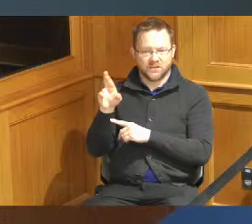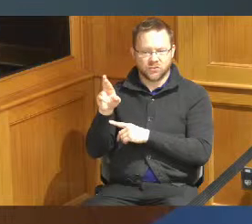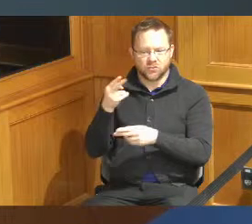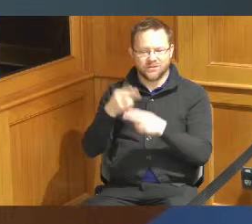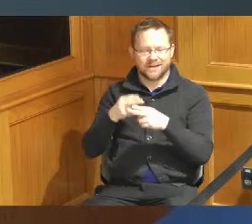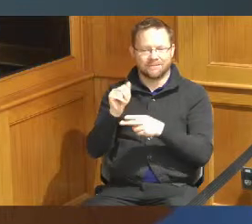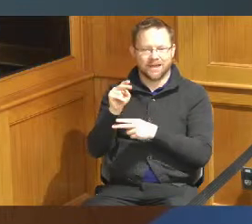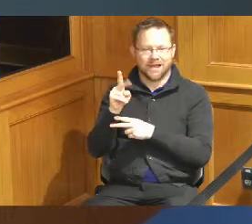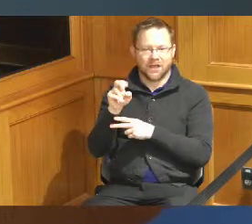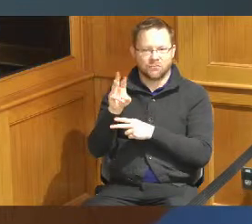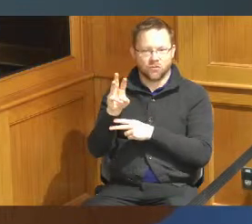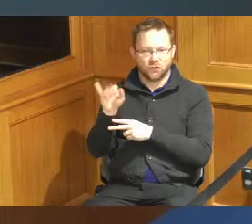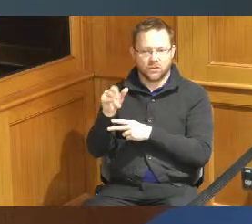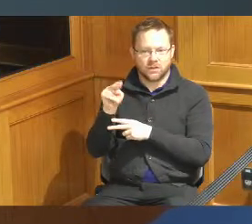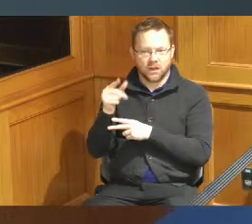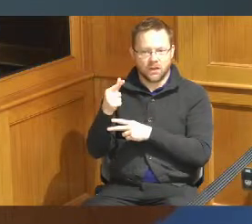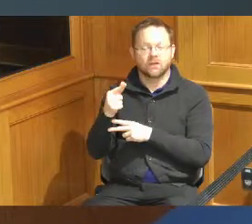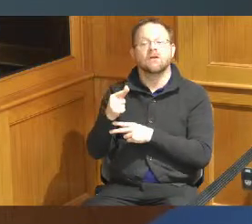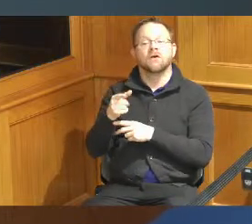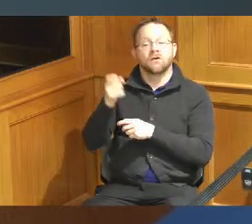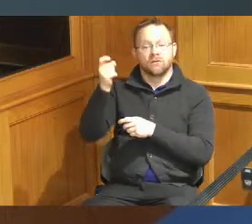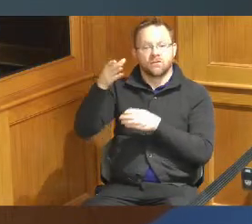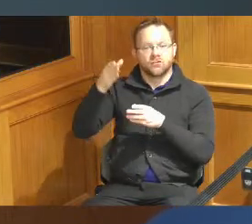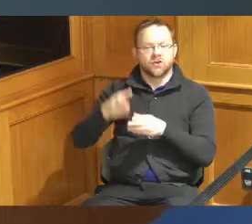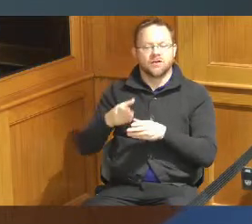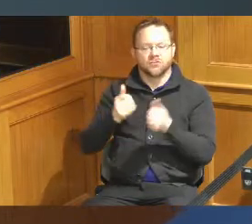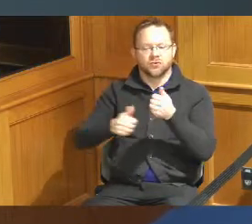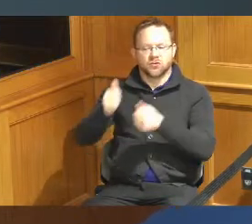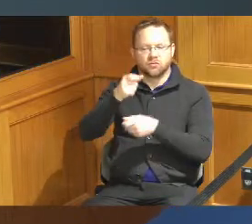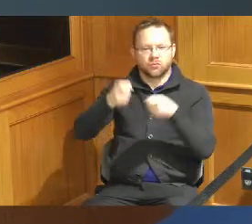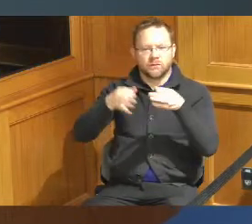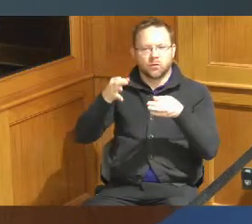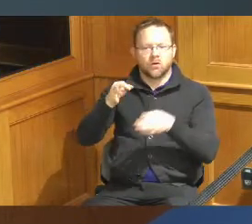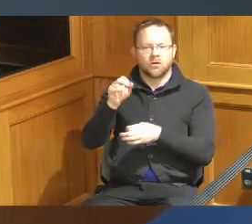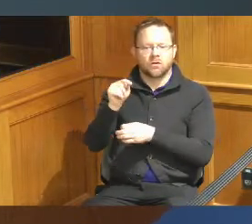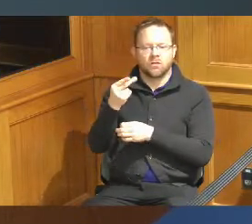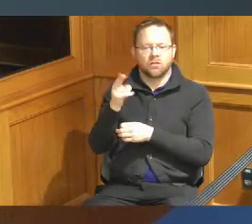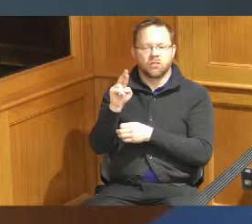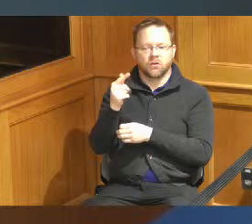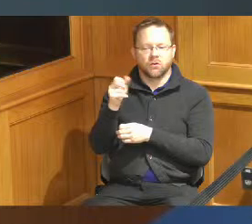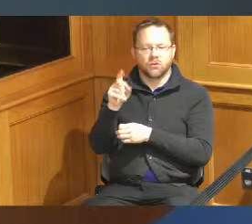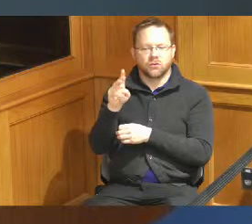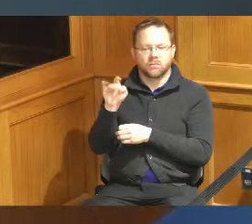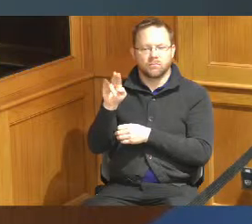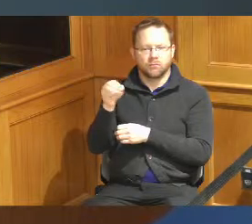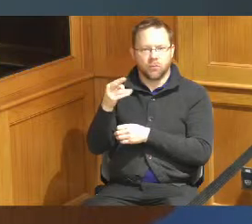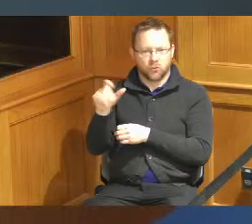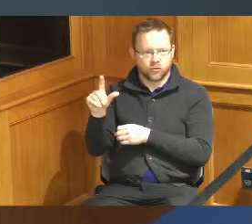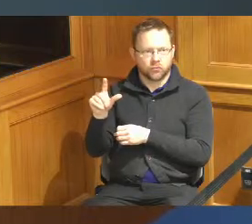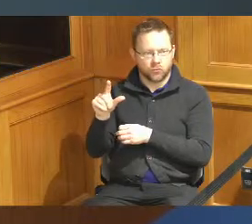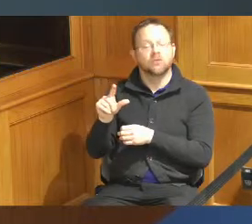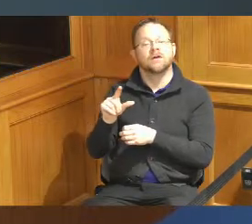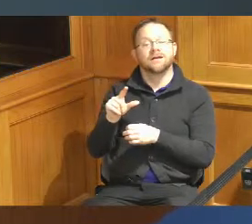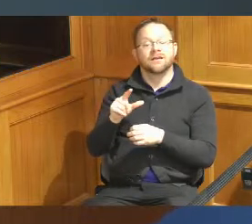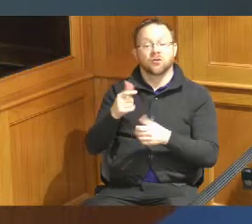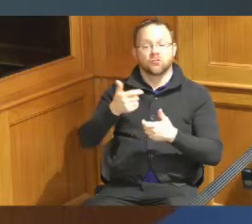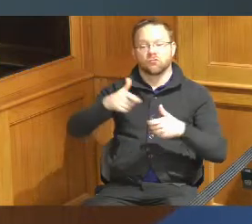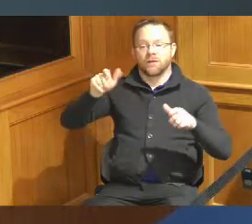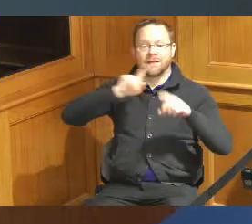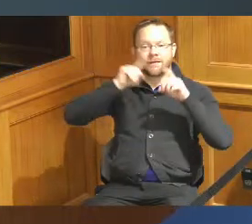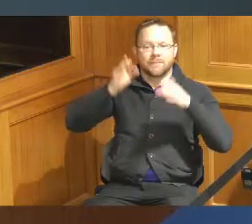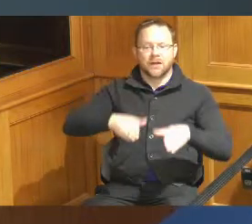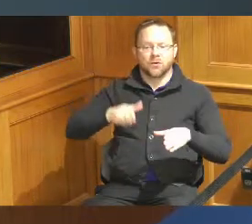former U.S. Supreme Court Justice Thurgood Marshall, 33rd degree Lieutenant Solvent Grand Commander of the